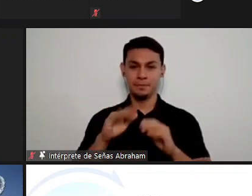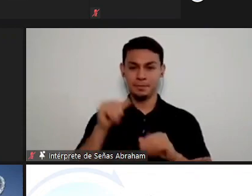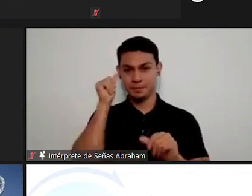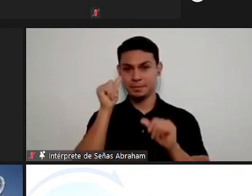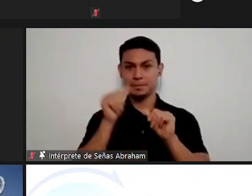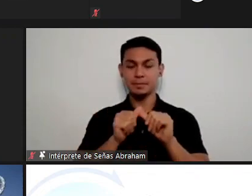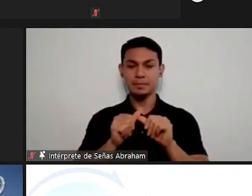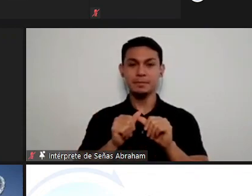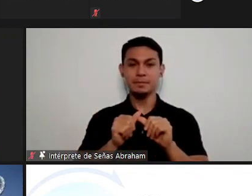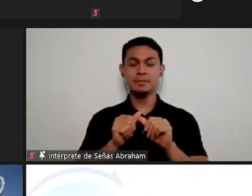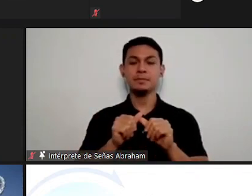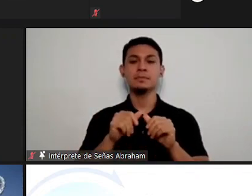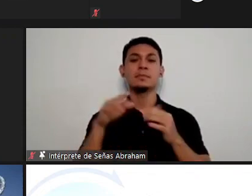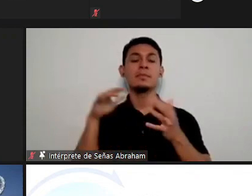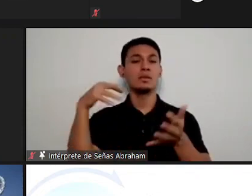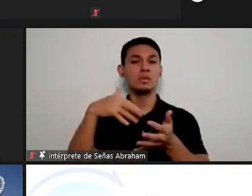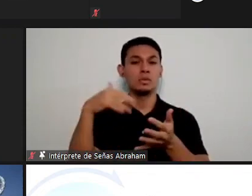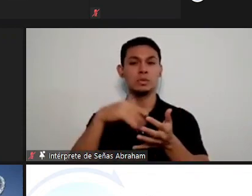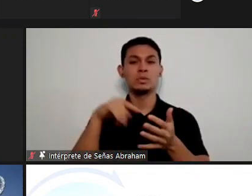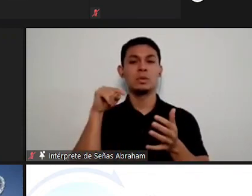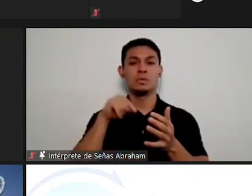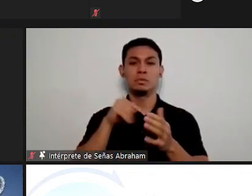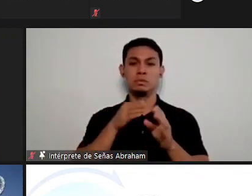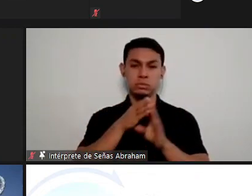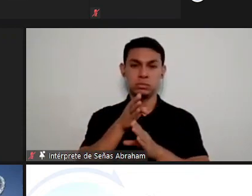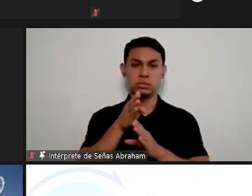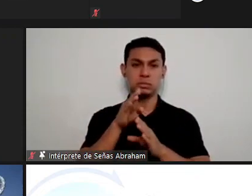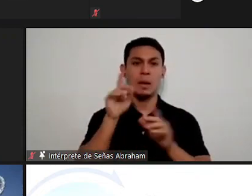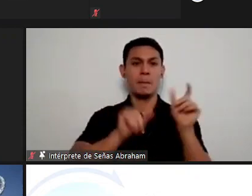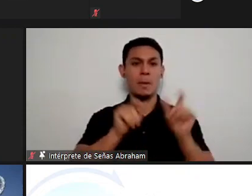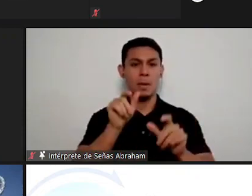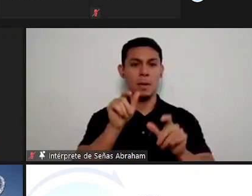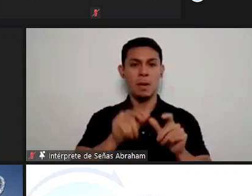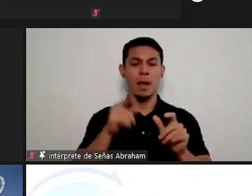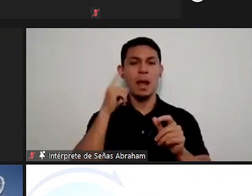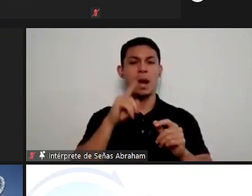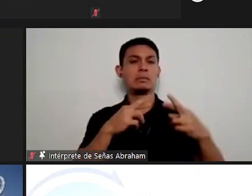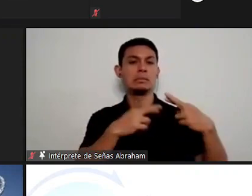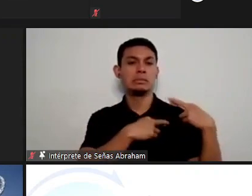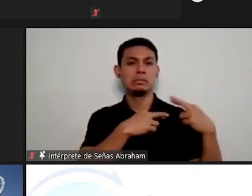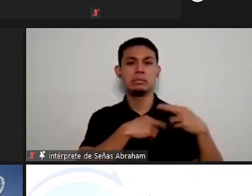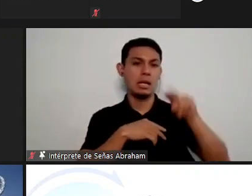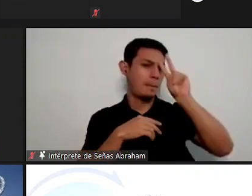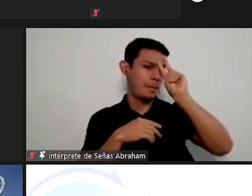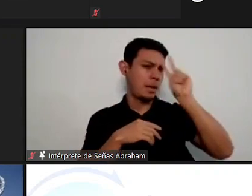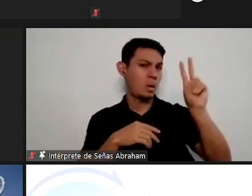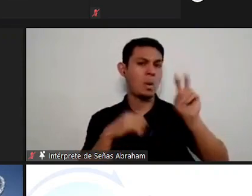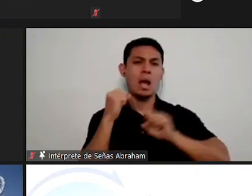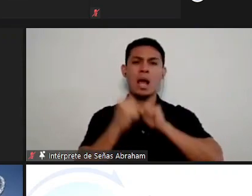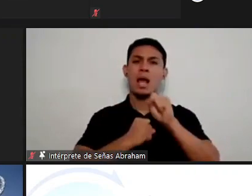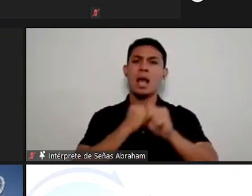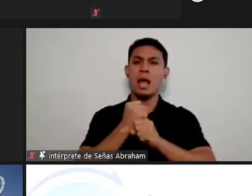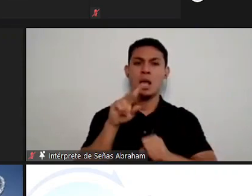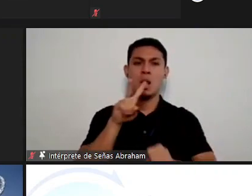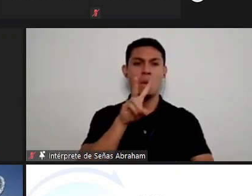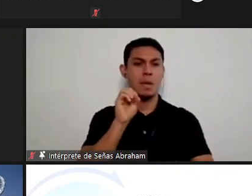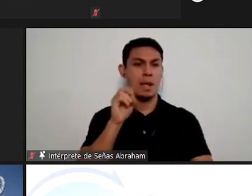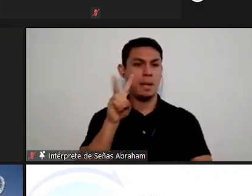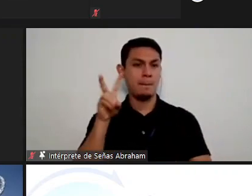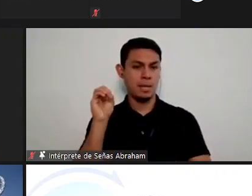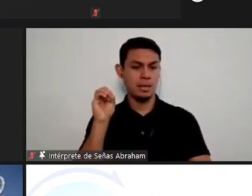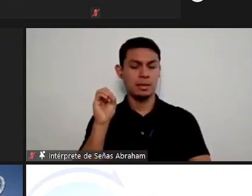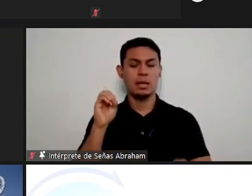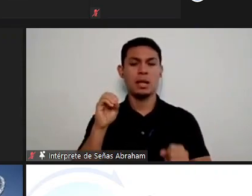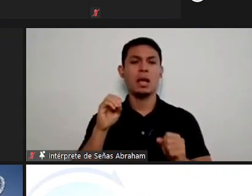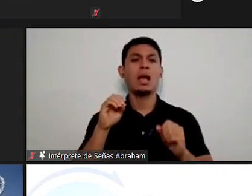remember that in the after study of public policy suffered responsible business conduct in peru